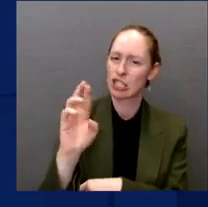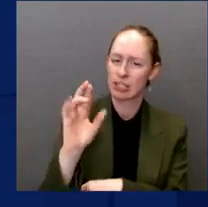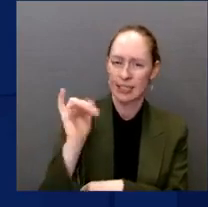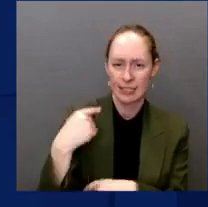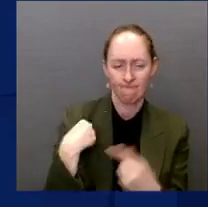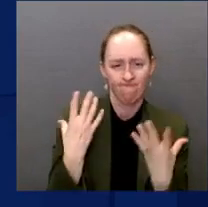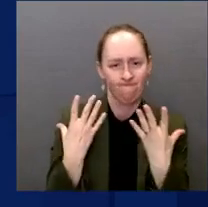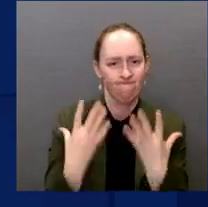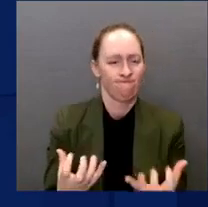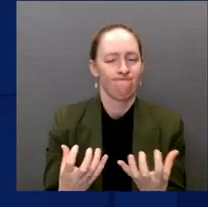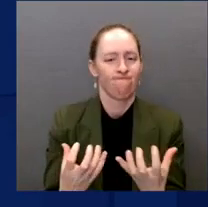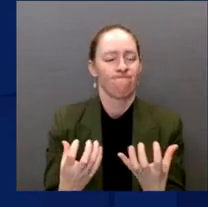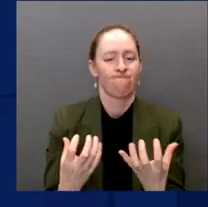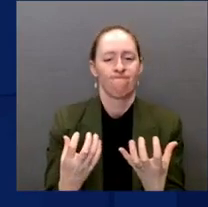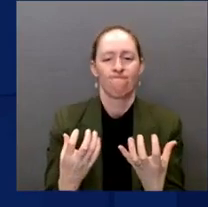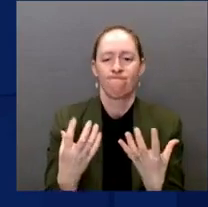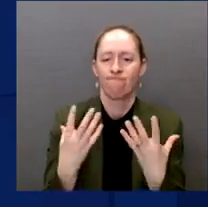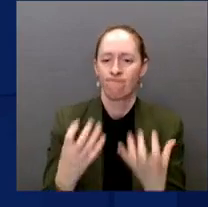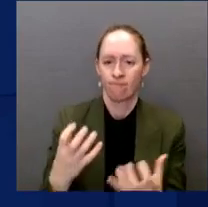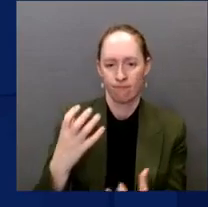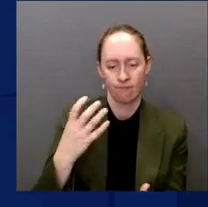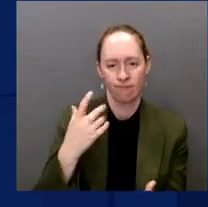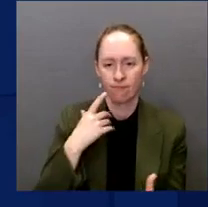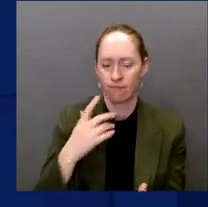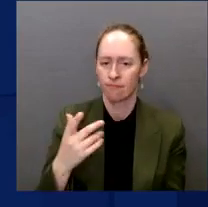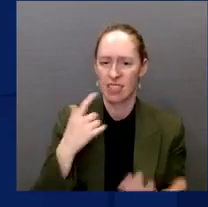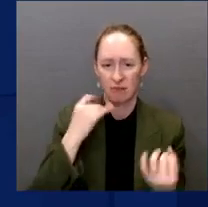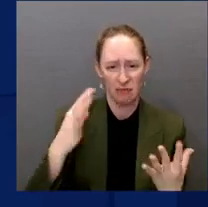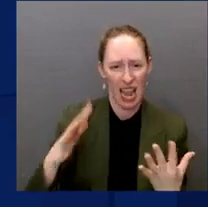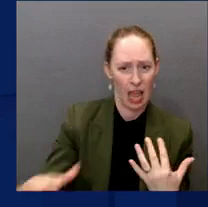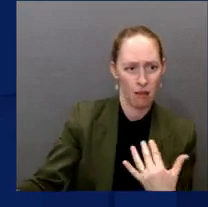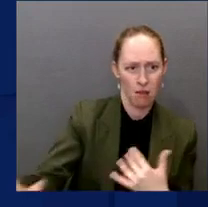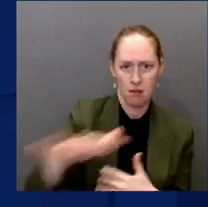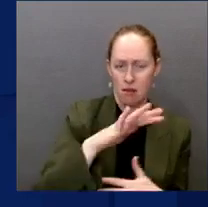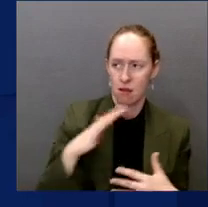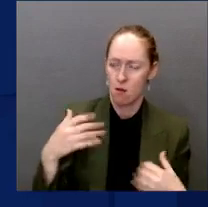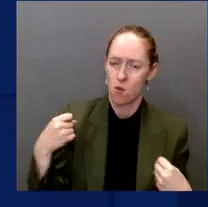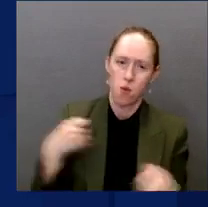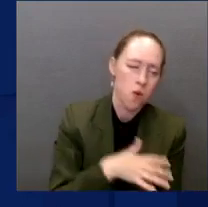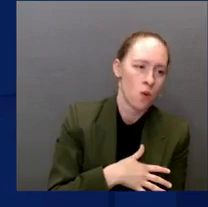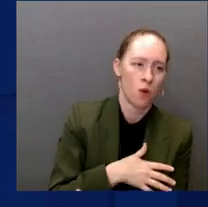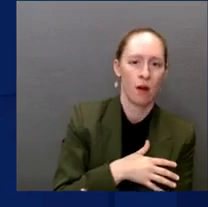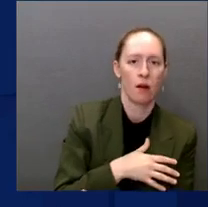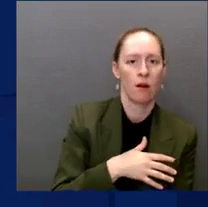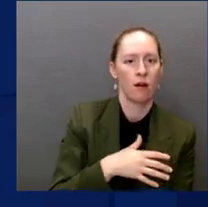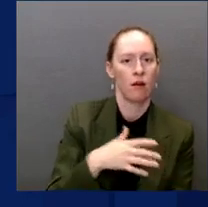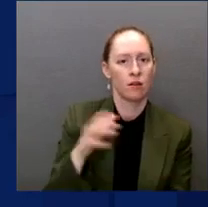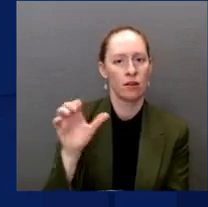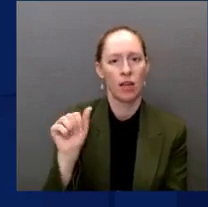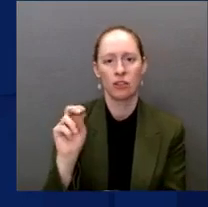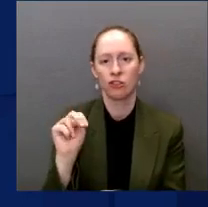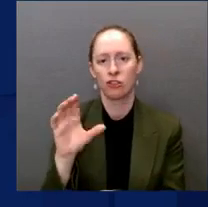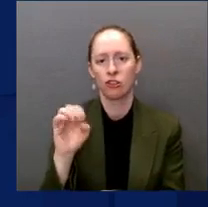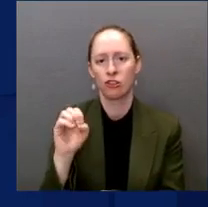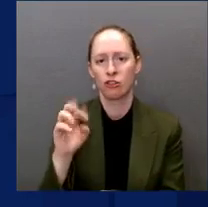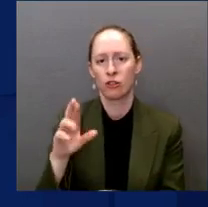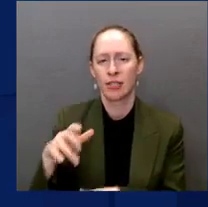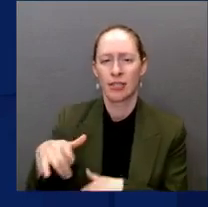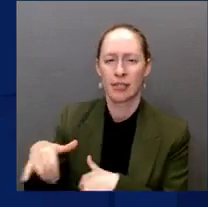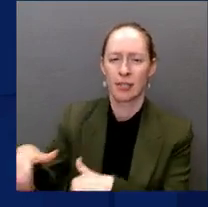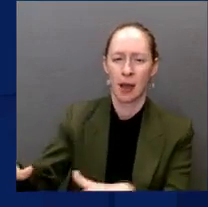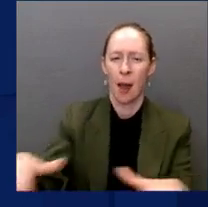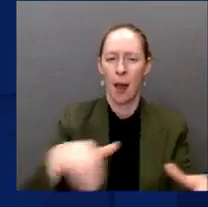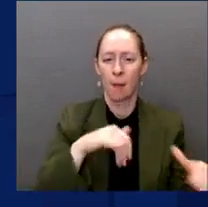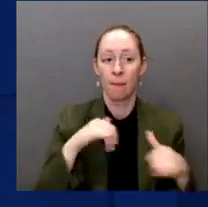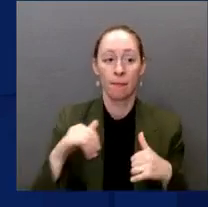it. We can, but imagine if we did that. People say, my God, we're back. Well, this could be